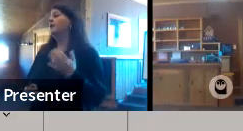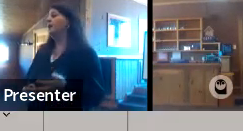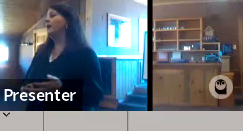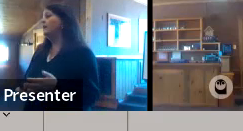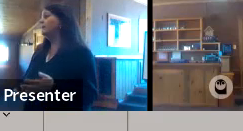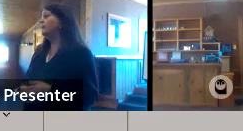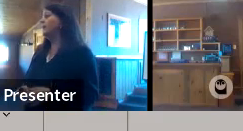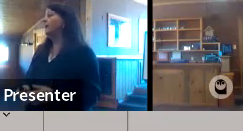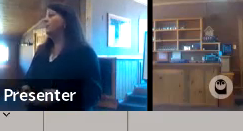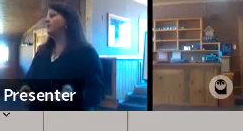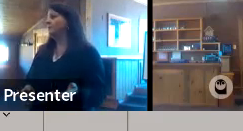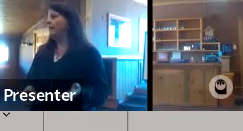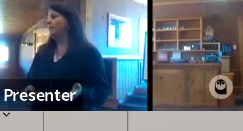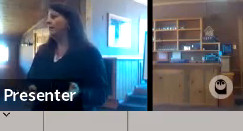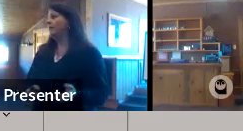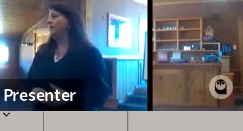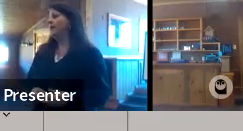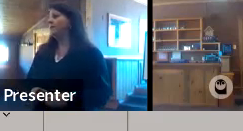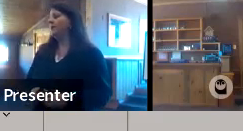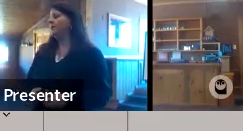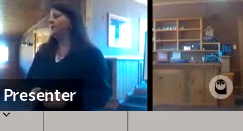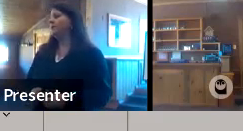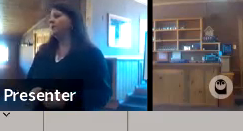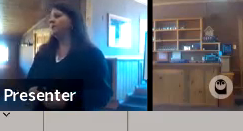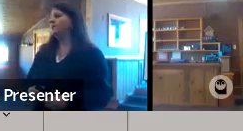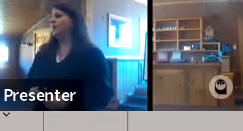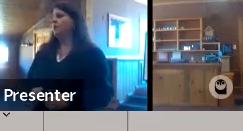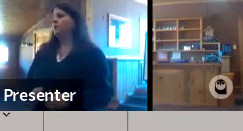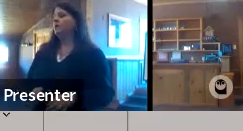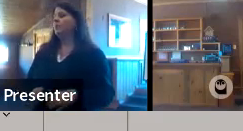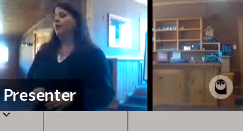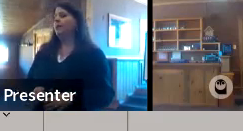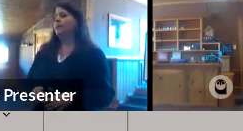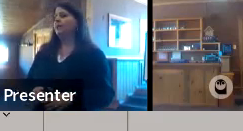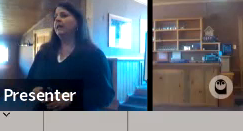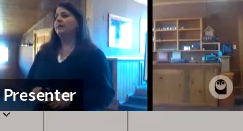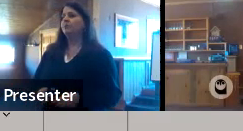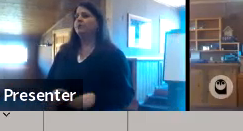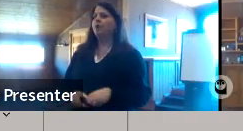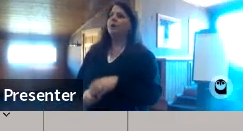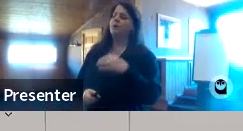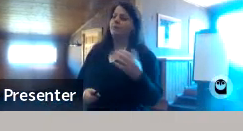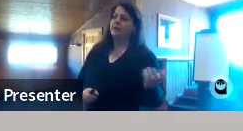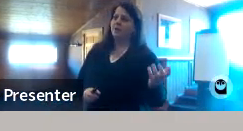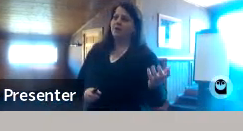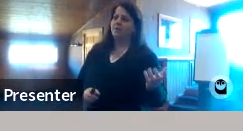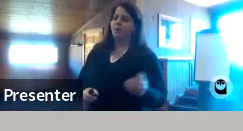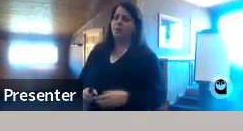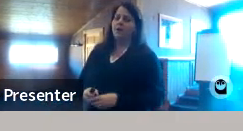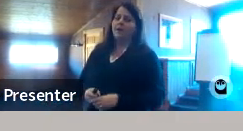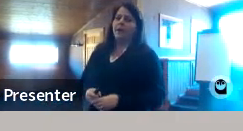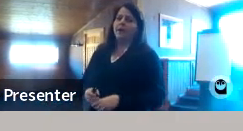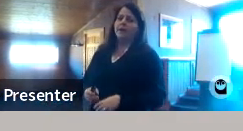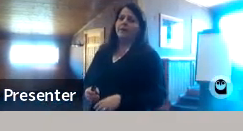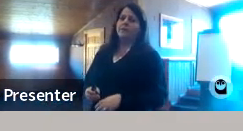till the early 90s, and then I became a victim advocate. And I did that for about 13 years, running the program in Layton before going back to law